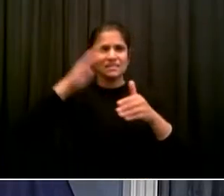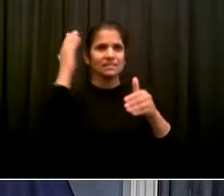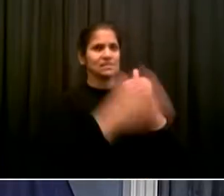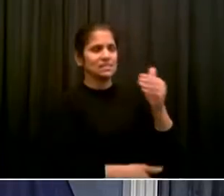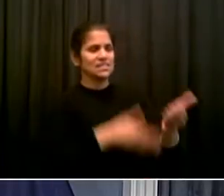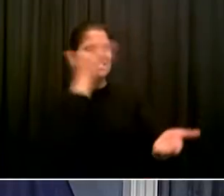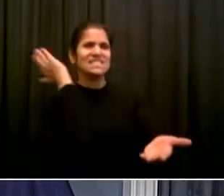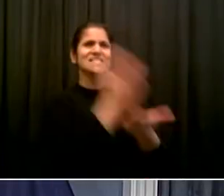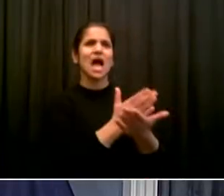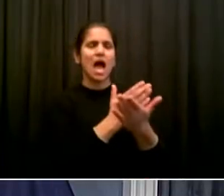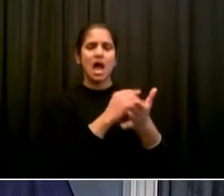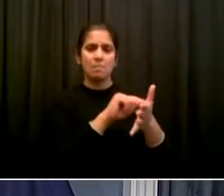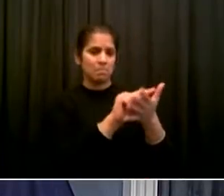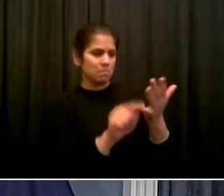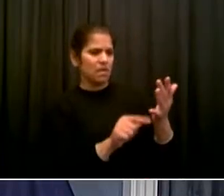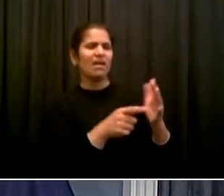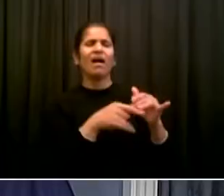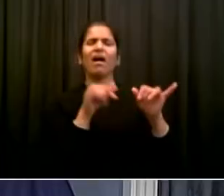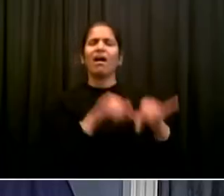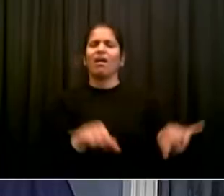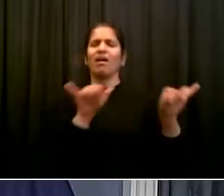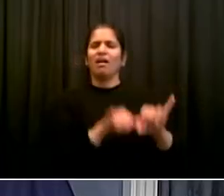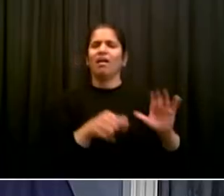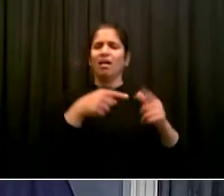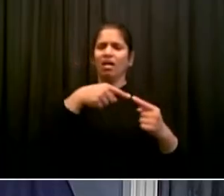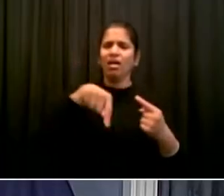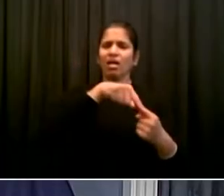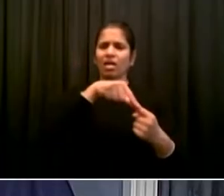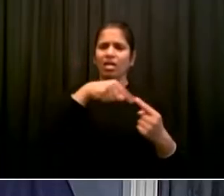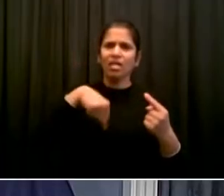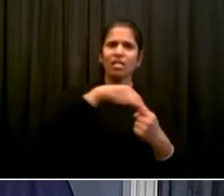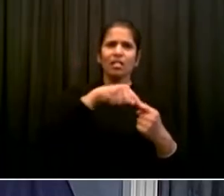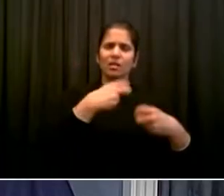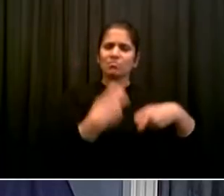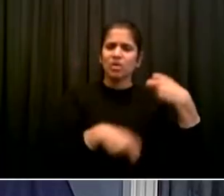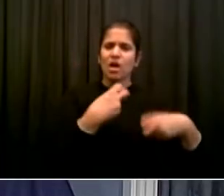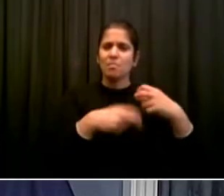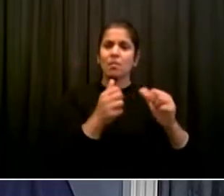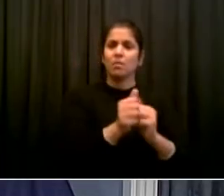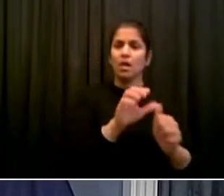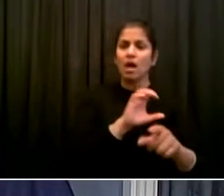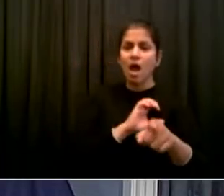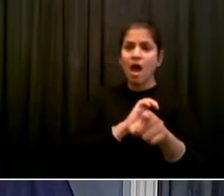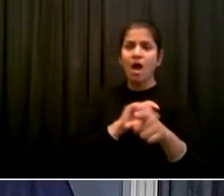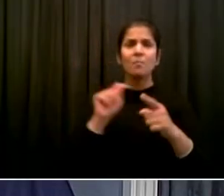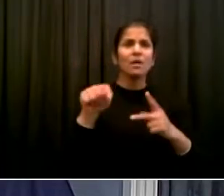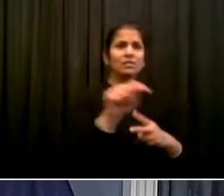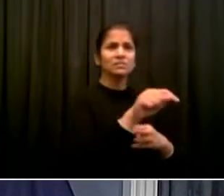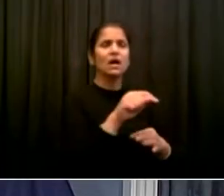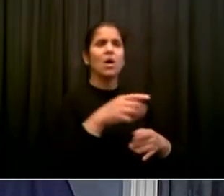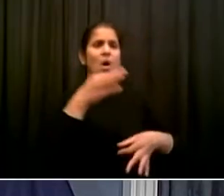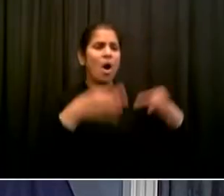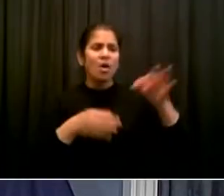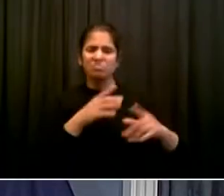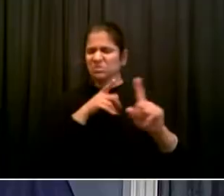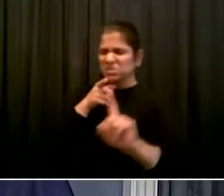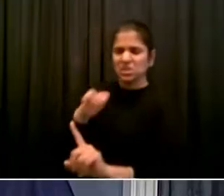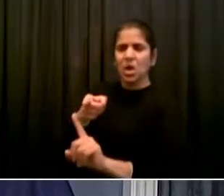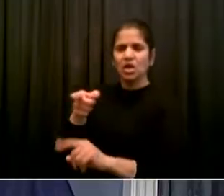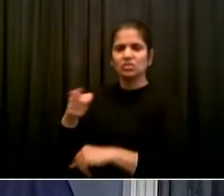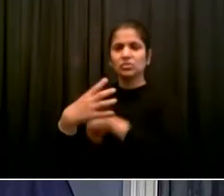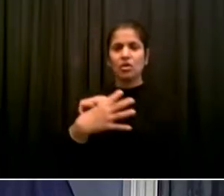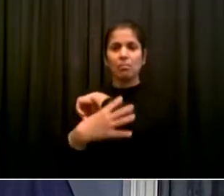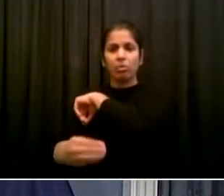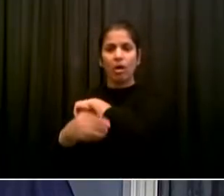over-police lower income and minority communities. And it calls for the prioritizing and invoking principles of